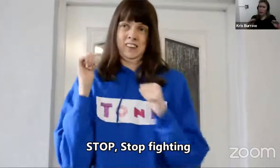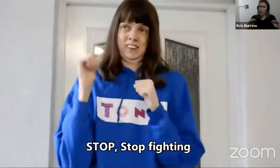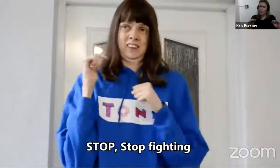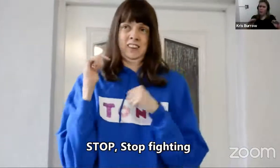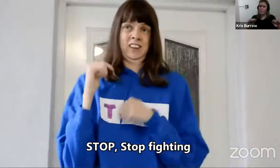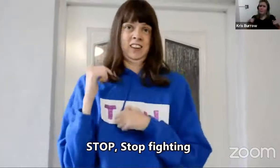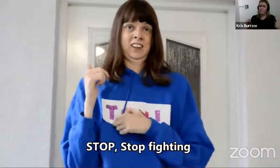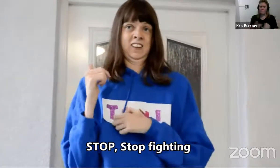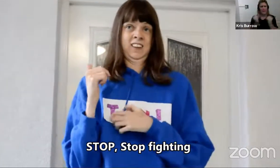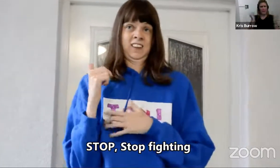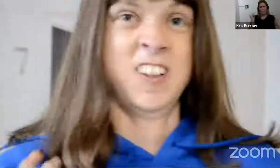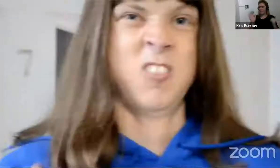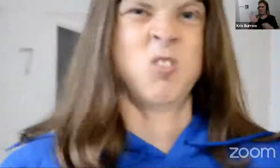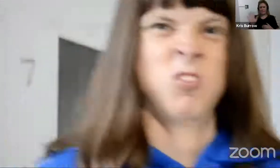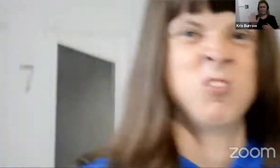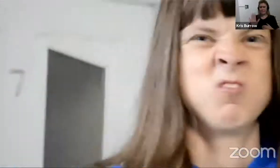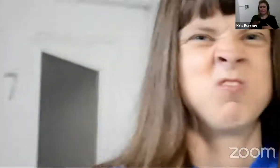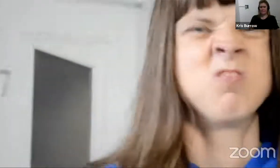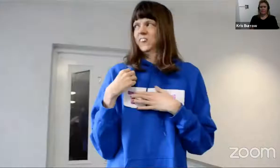fighting.